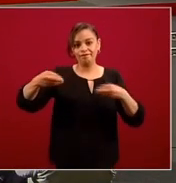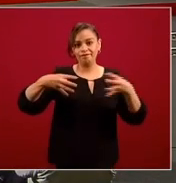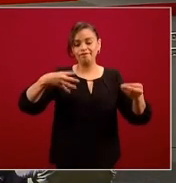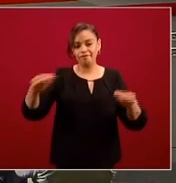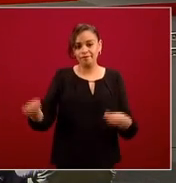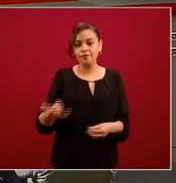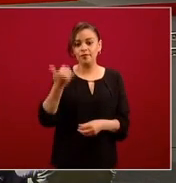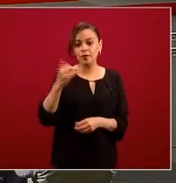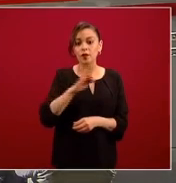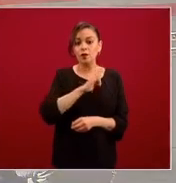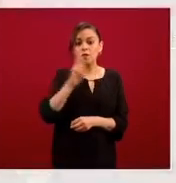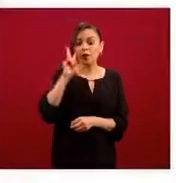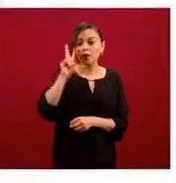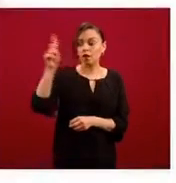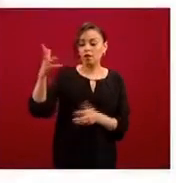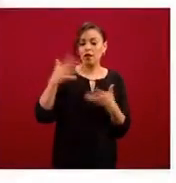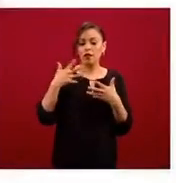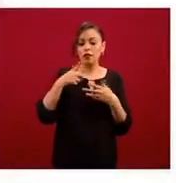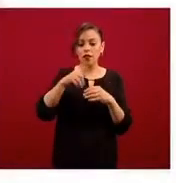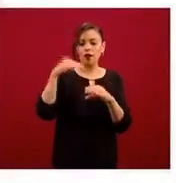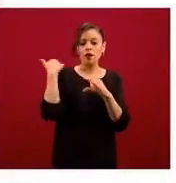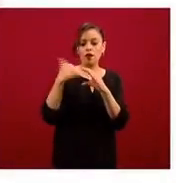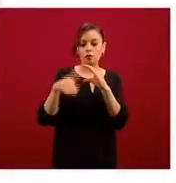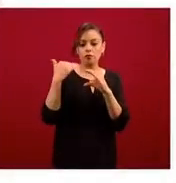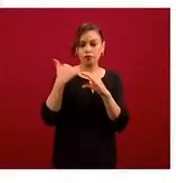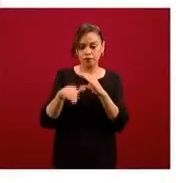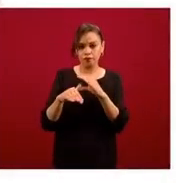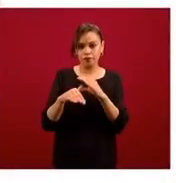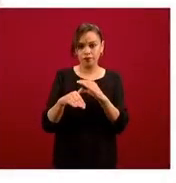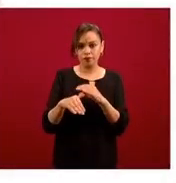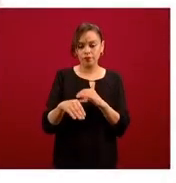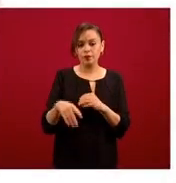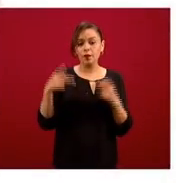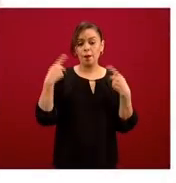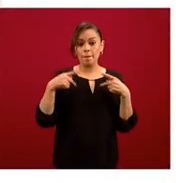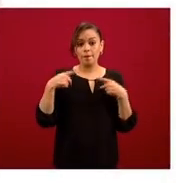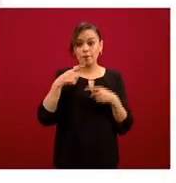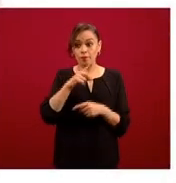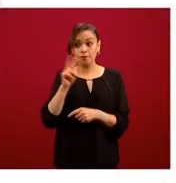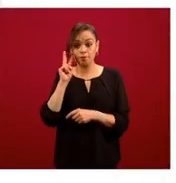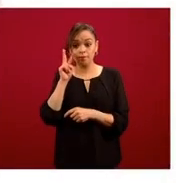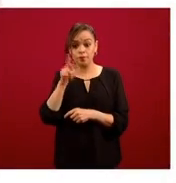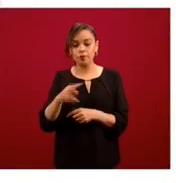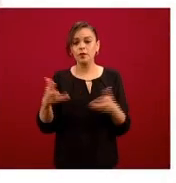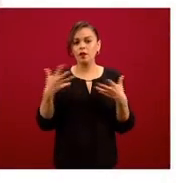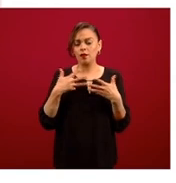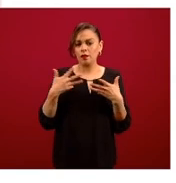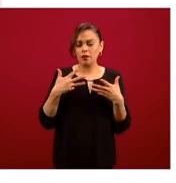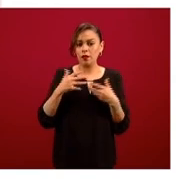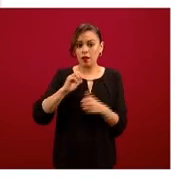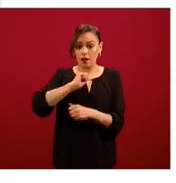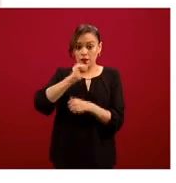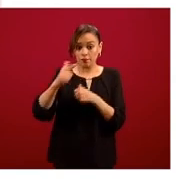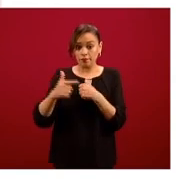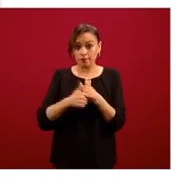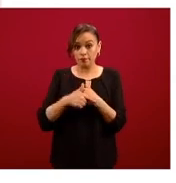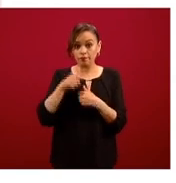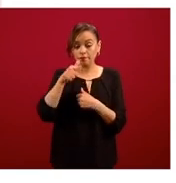pandemic. Now, there's an email there for anyone who's watching. If you have